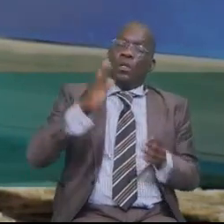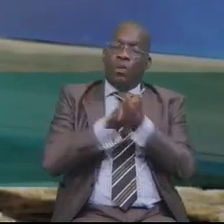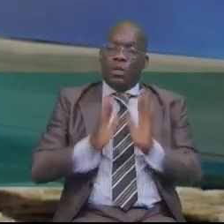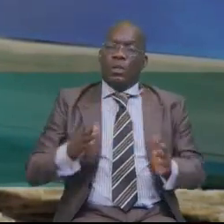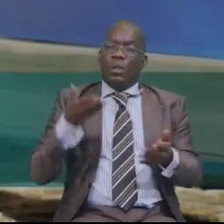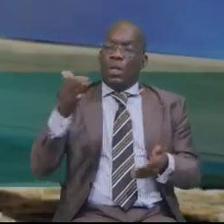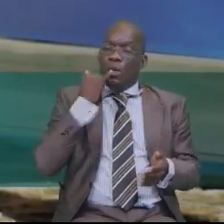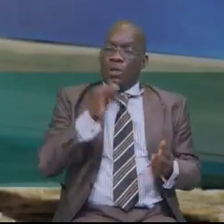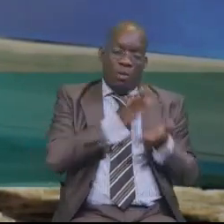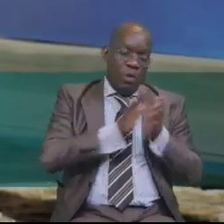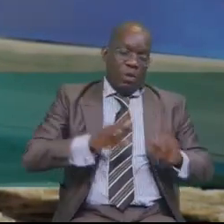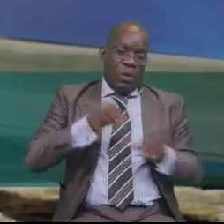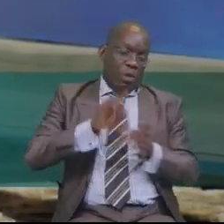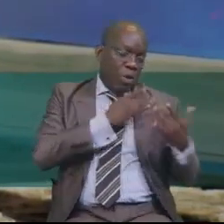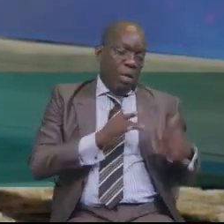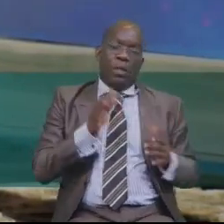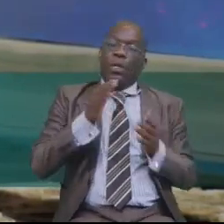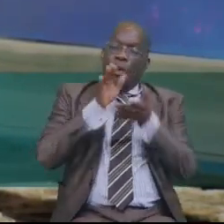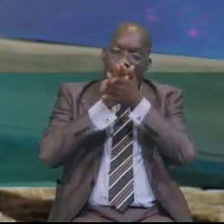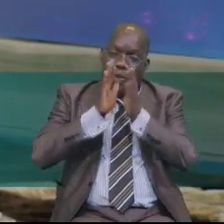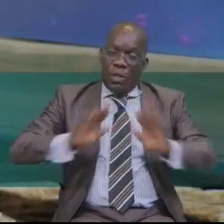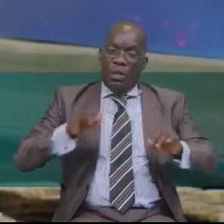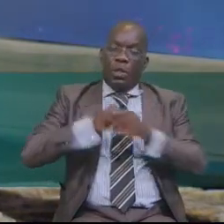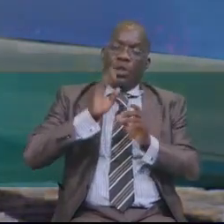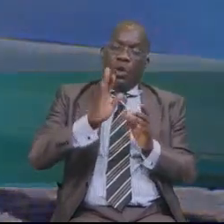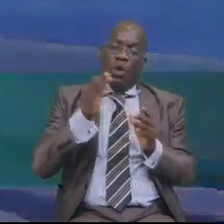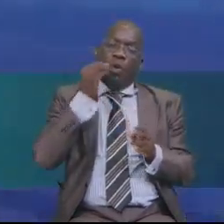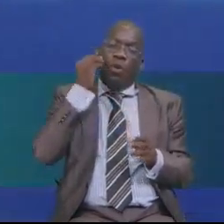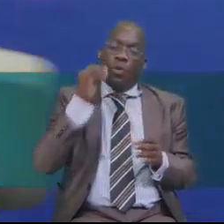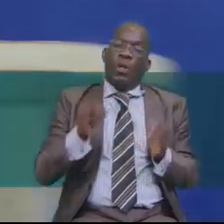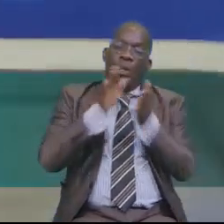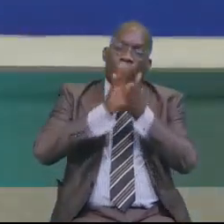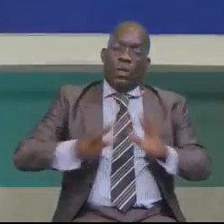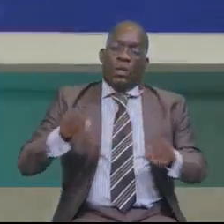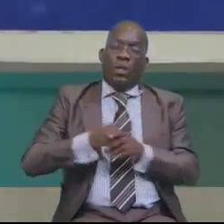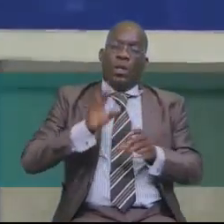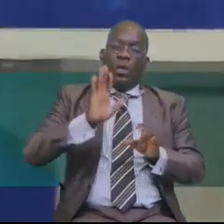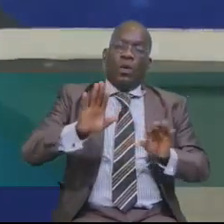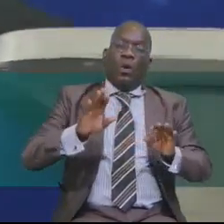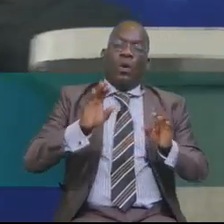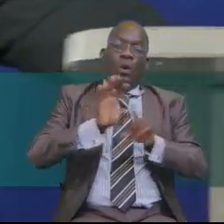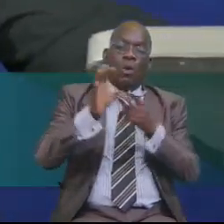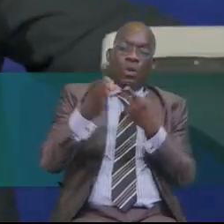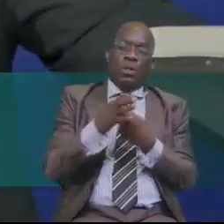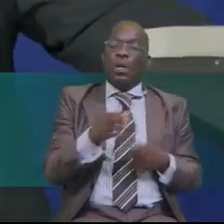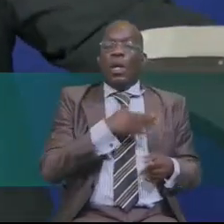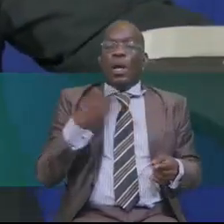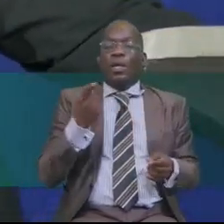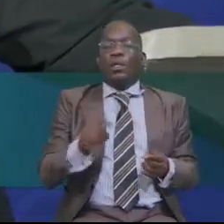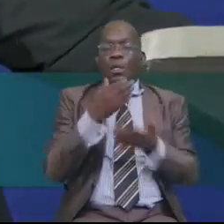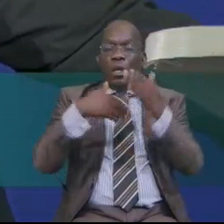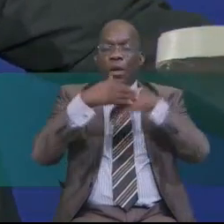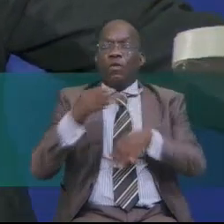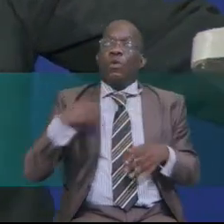there's peace in your home, there's peace in your family, there's peace in your community. And the heaven we're going to is